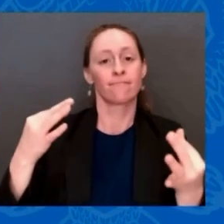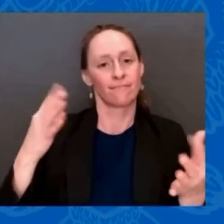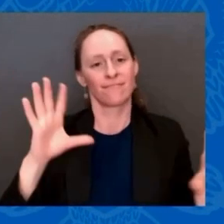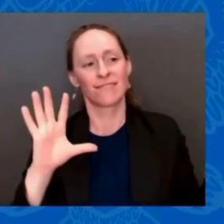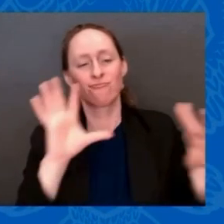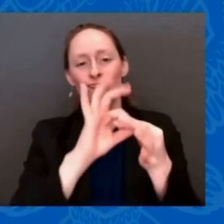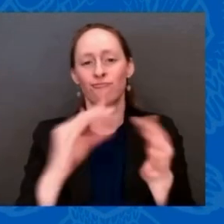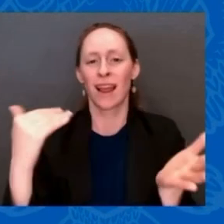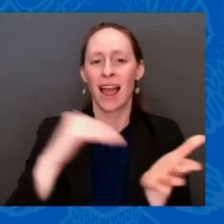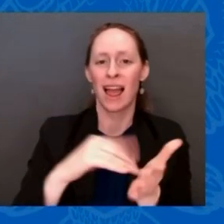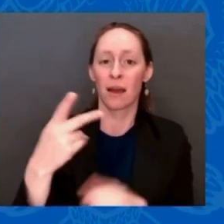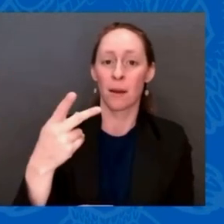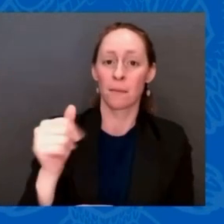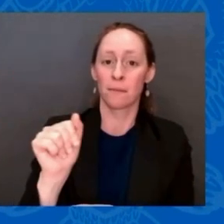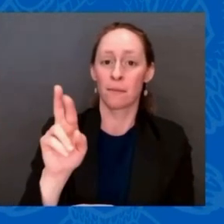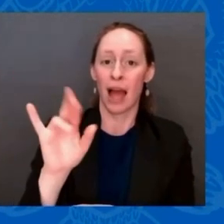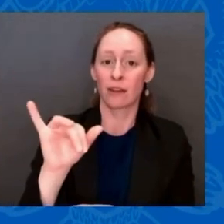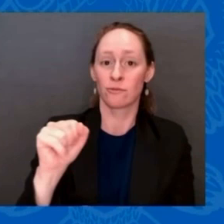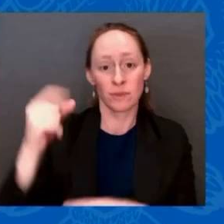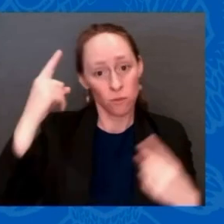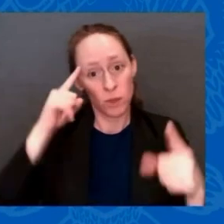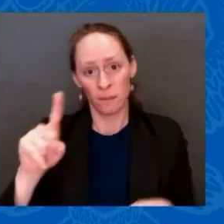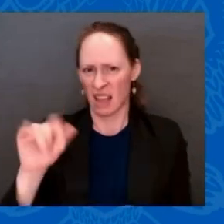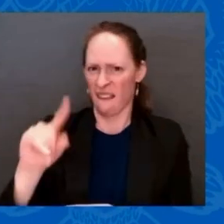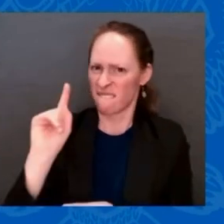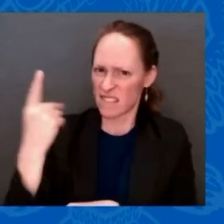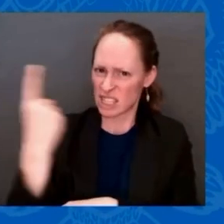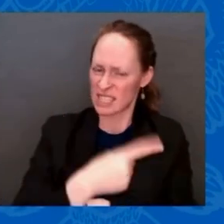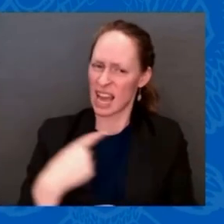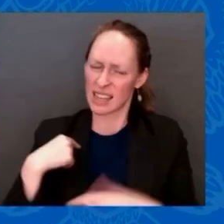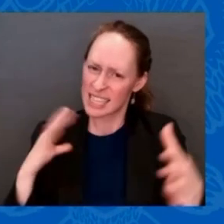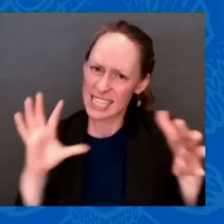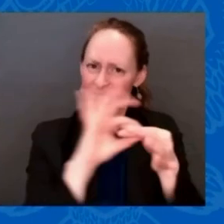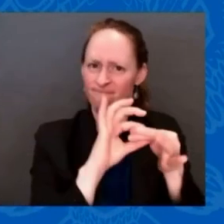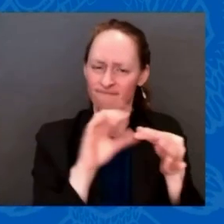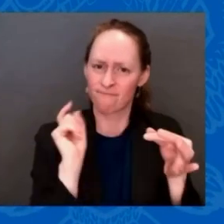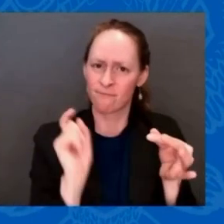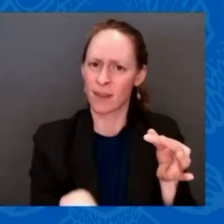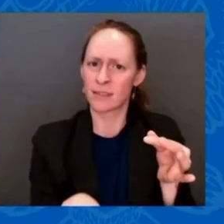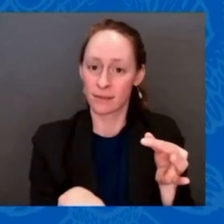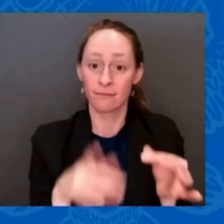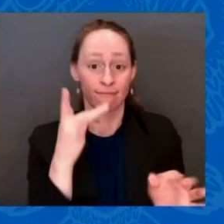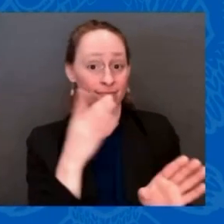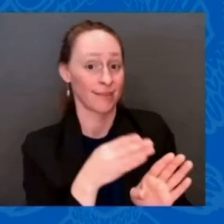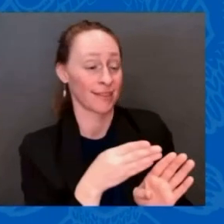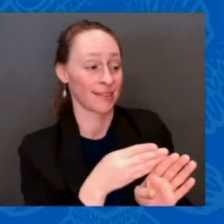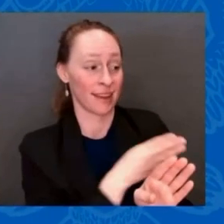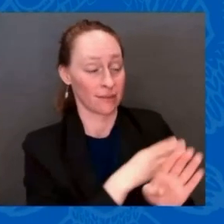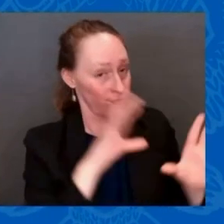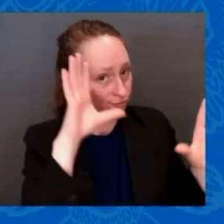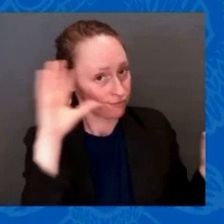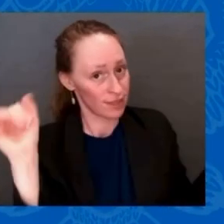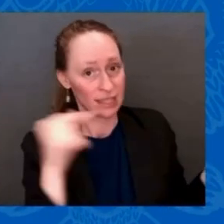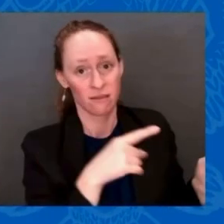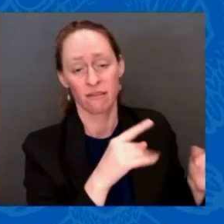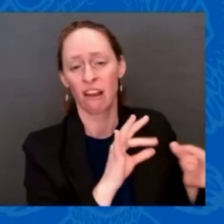And by the way, my predecessor talked a lot about increasing manufacturing. Remember Infrastructure Week?